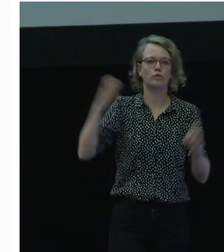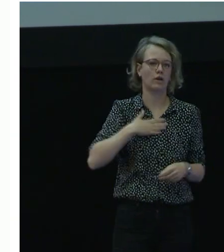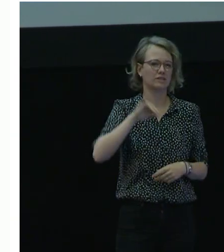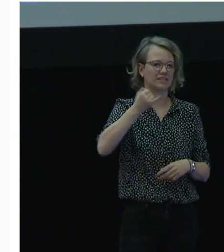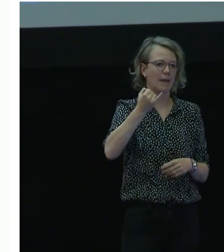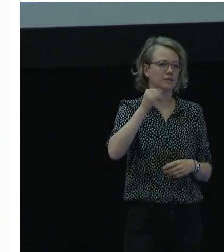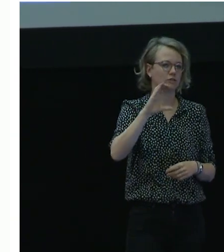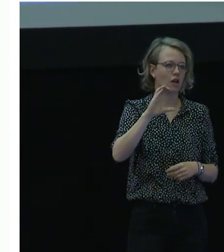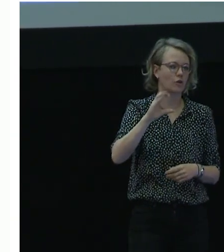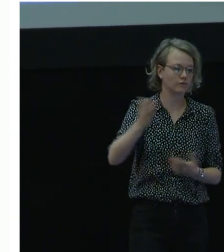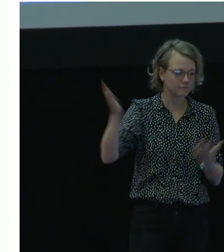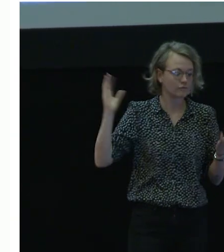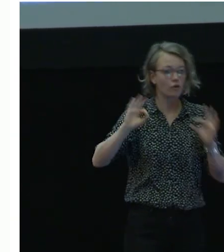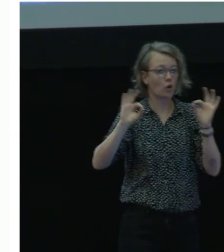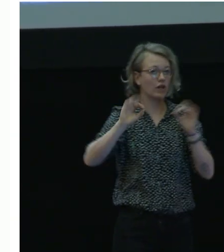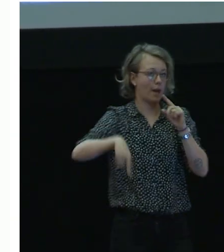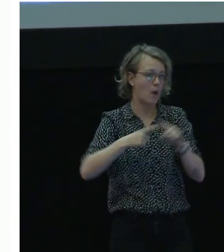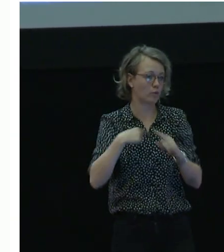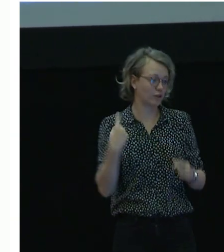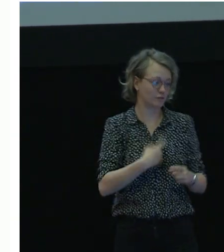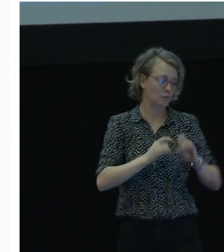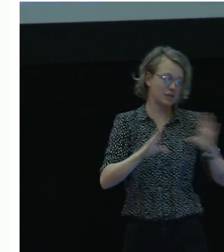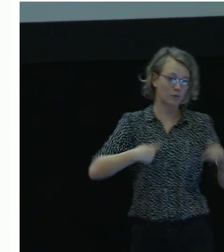And this was my talk. I'd like to